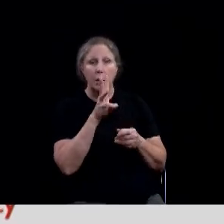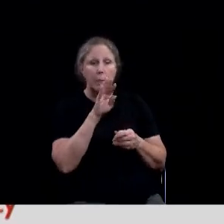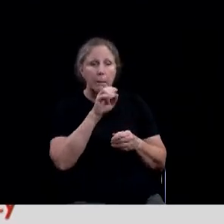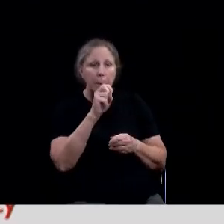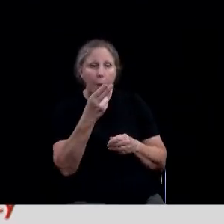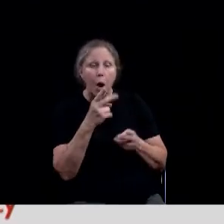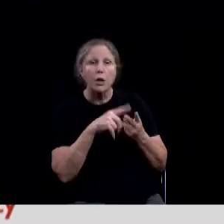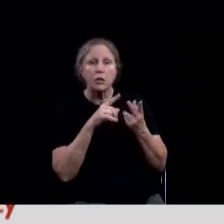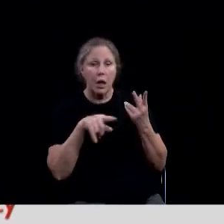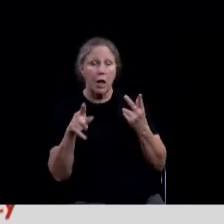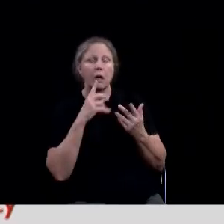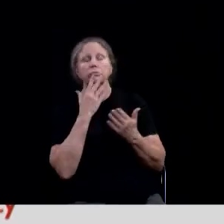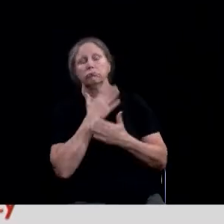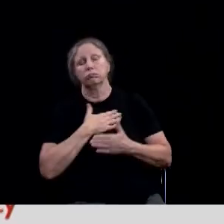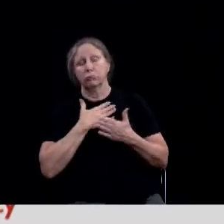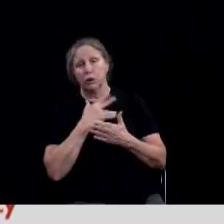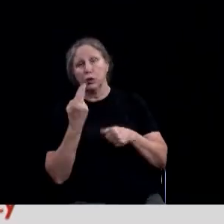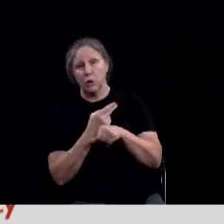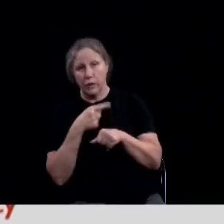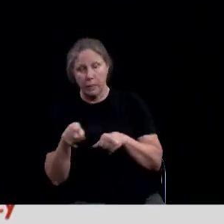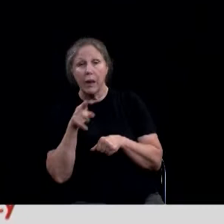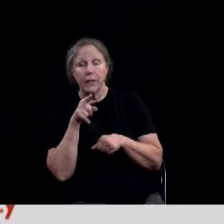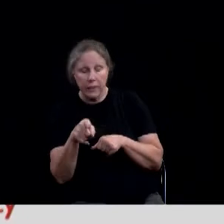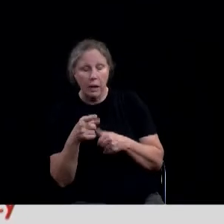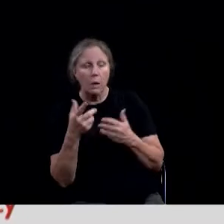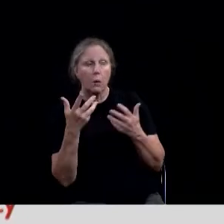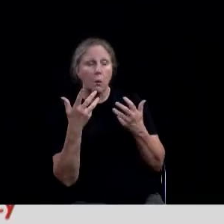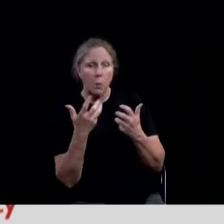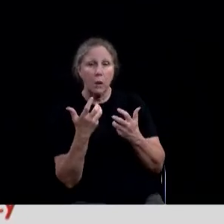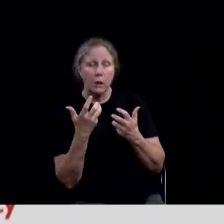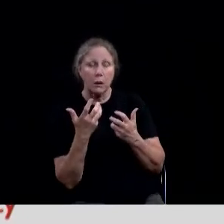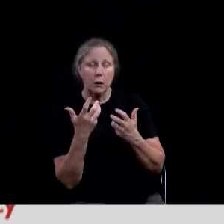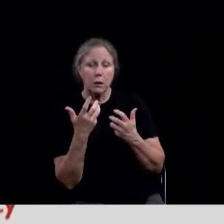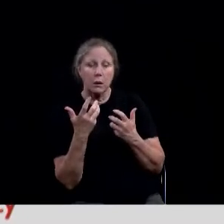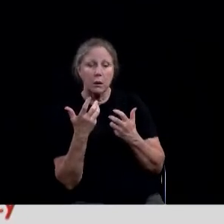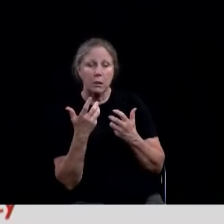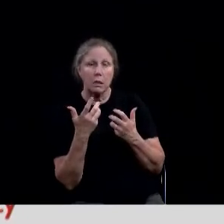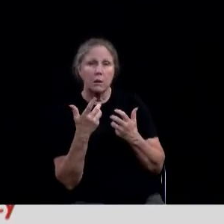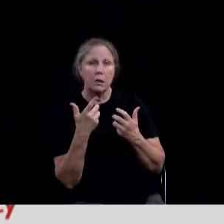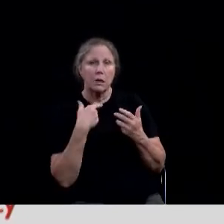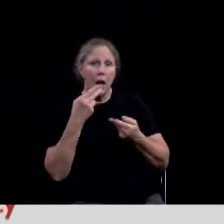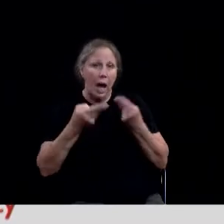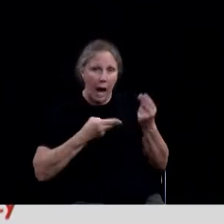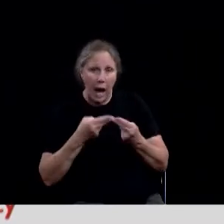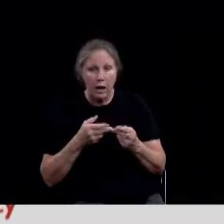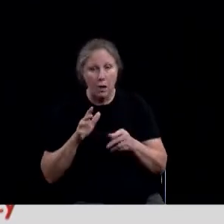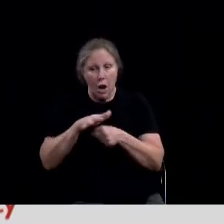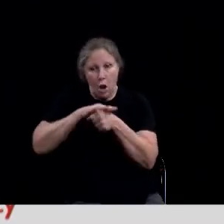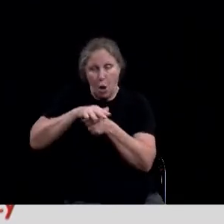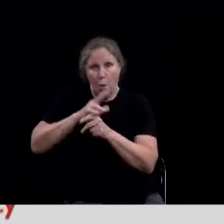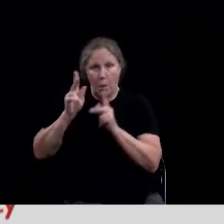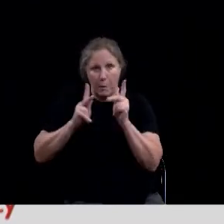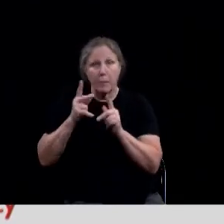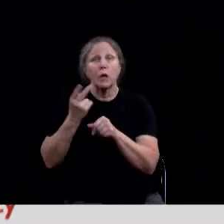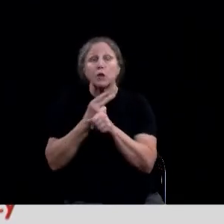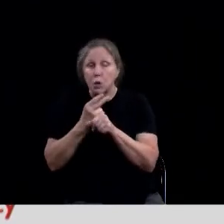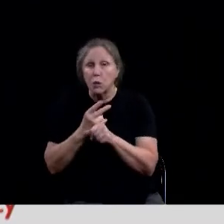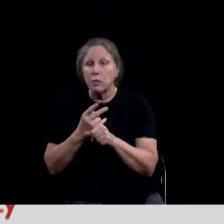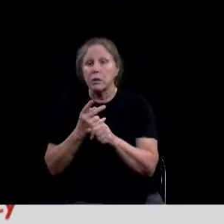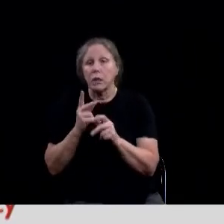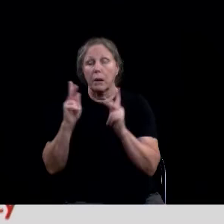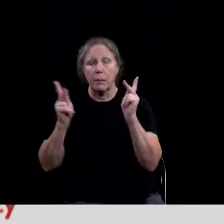looking to hire subs of color. And that's incredibly important to this